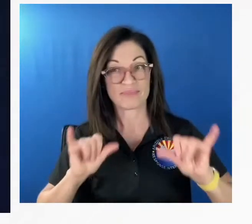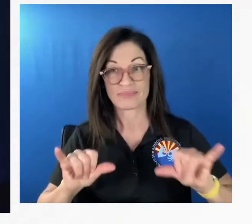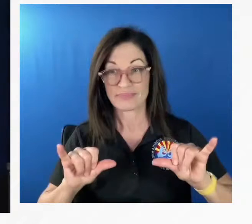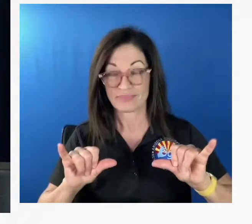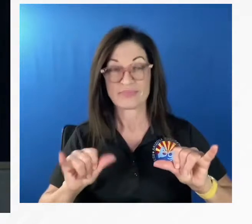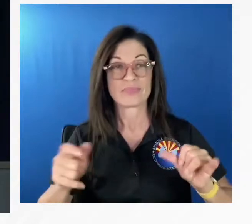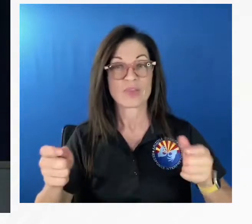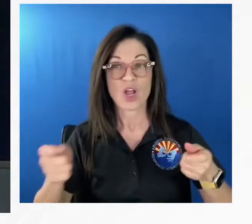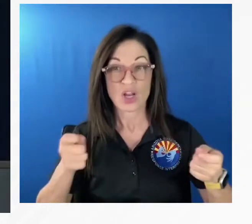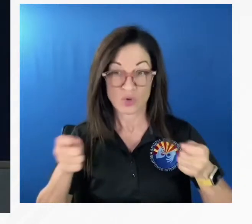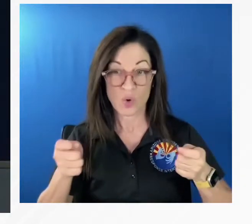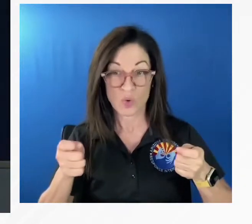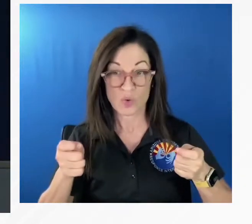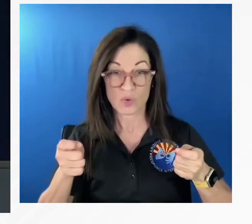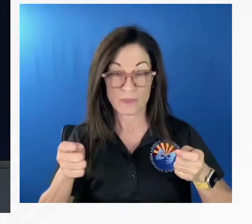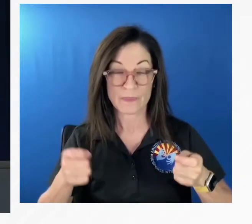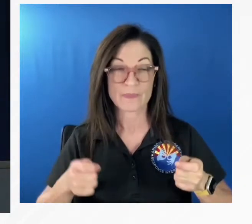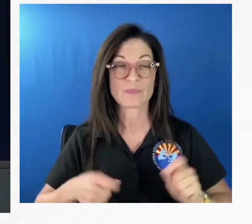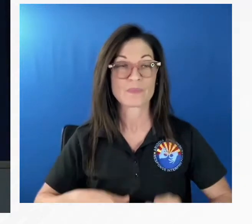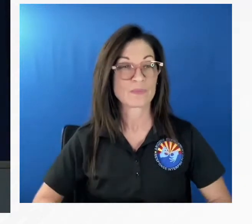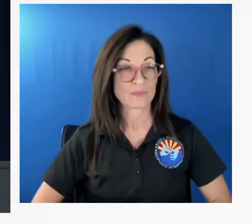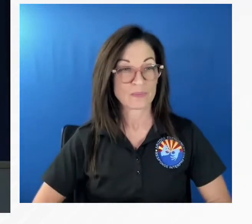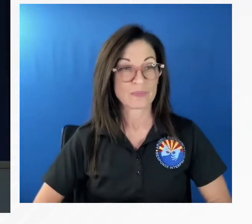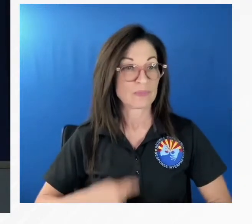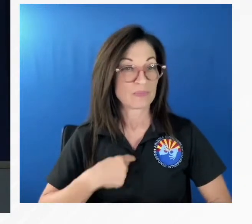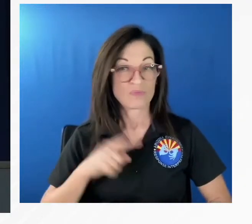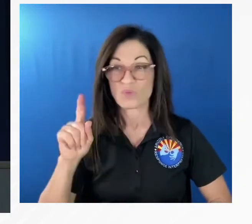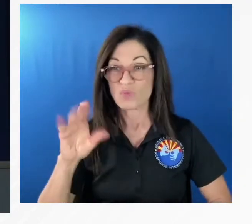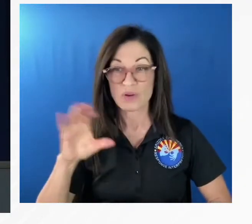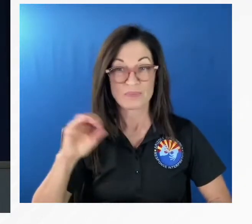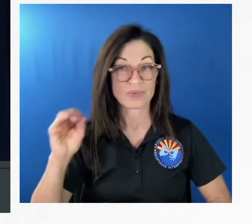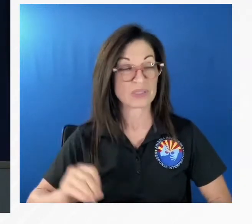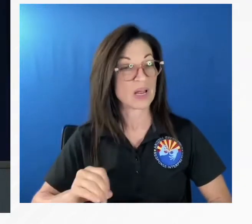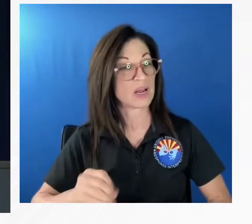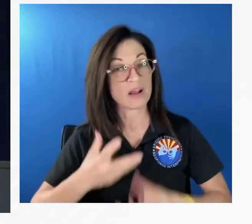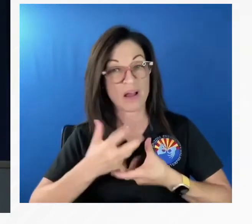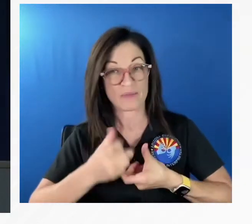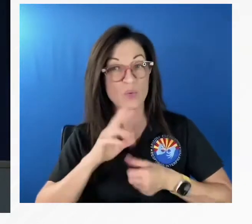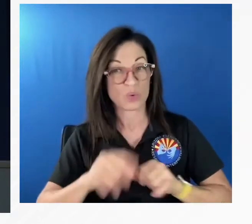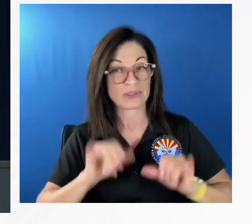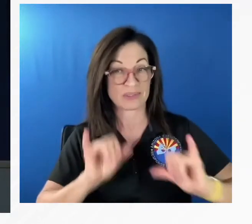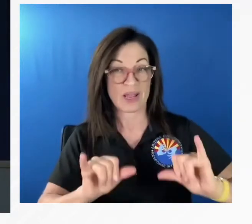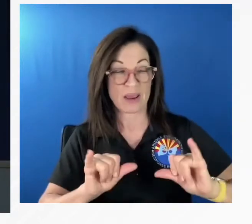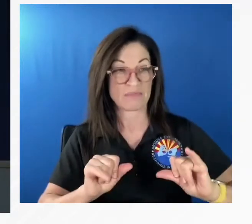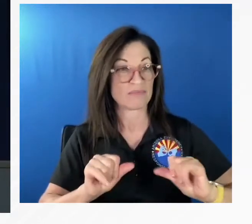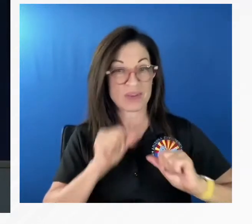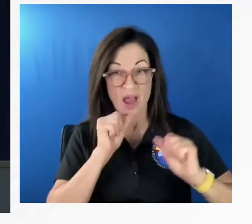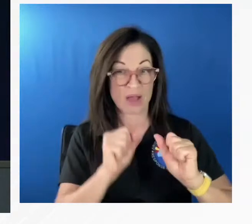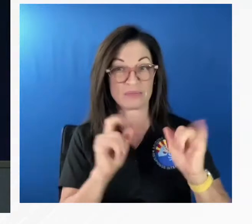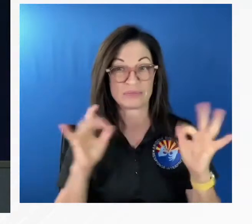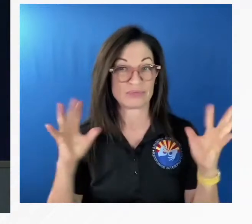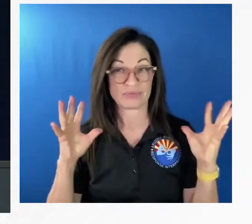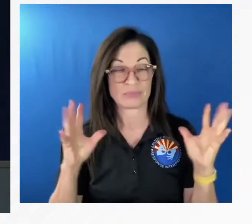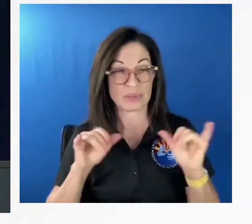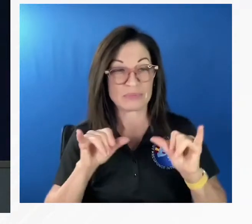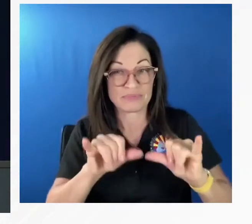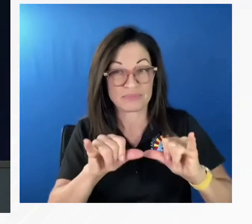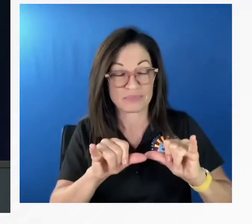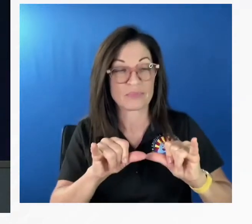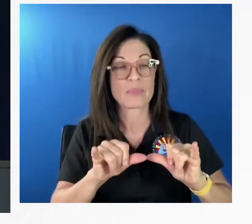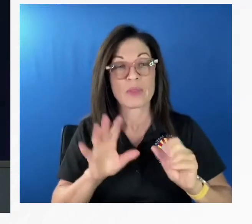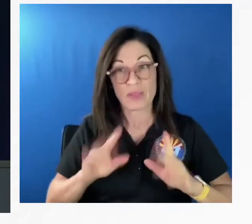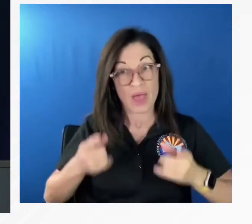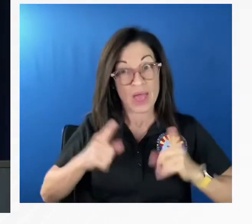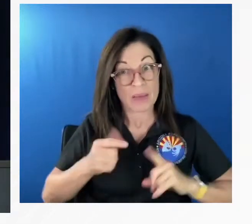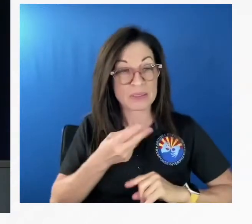controlled. I'm 100% confident that it is going to hold. And so while that was done several days ago, we